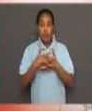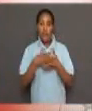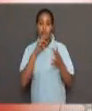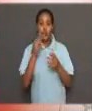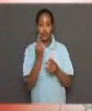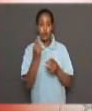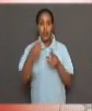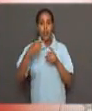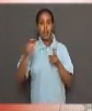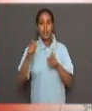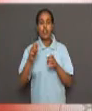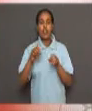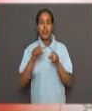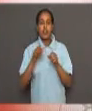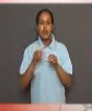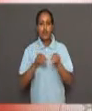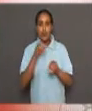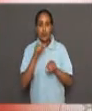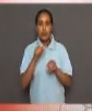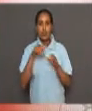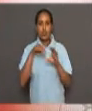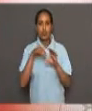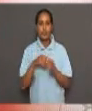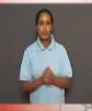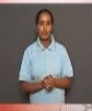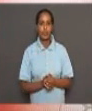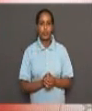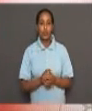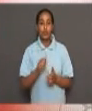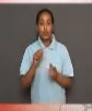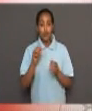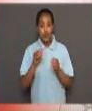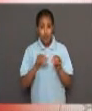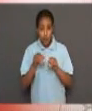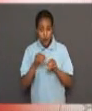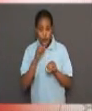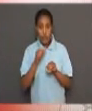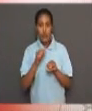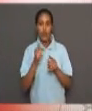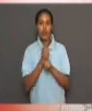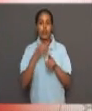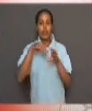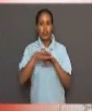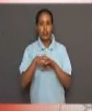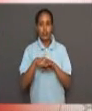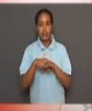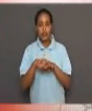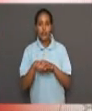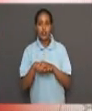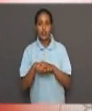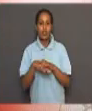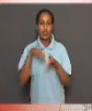as anti-knock additives in petrol. Knocking occurs in spark